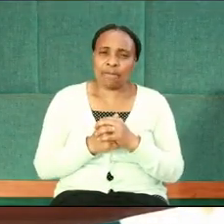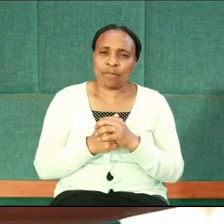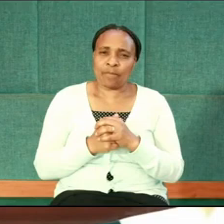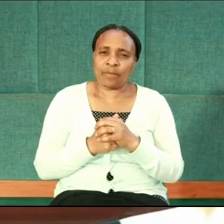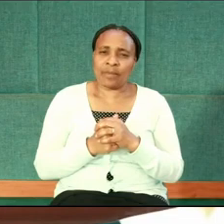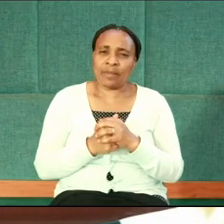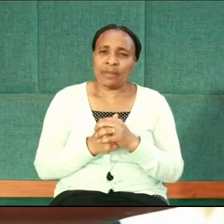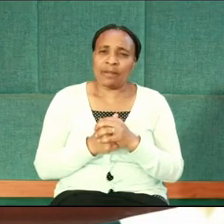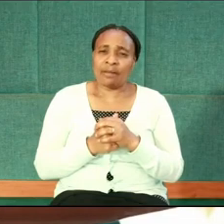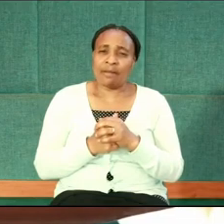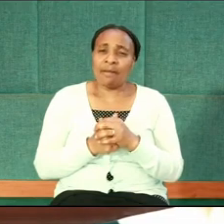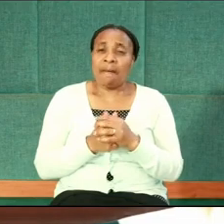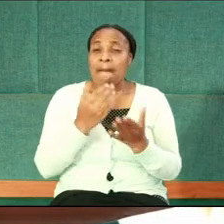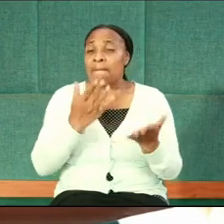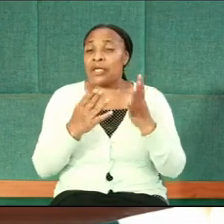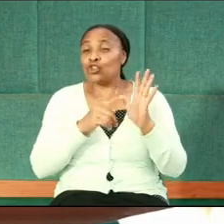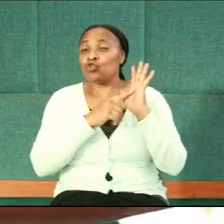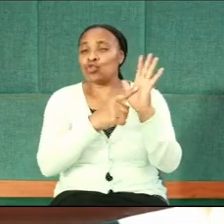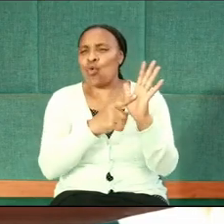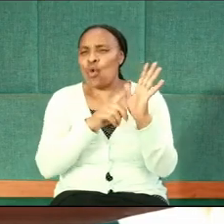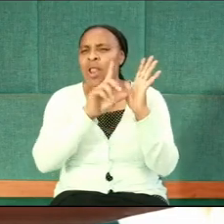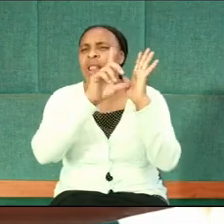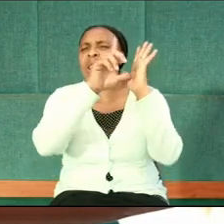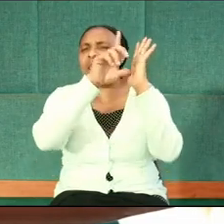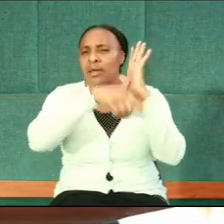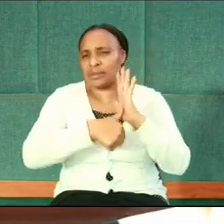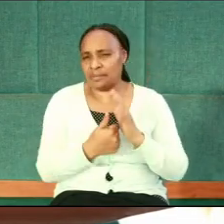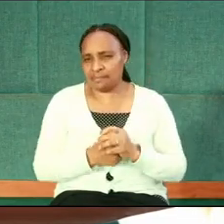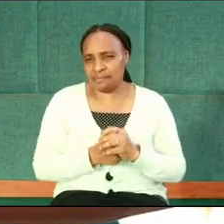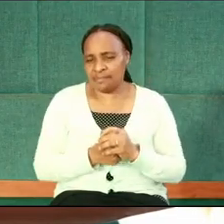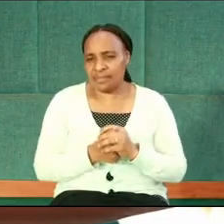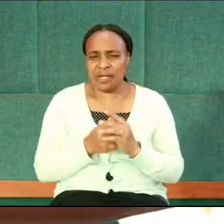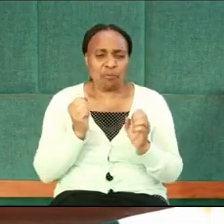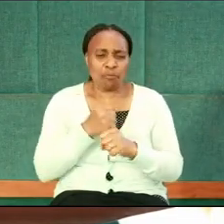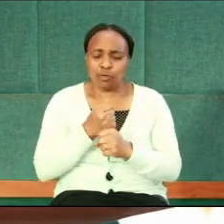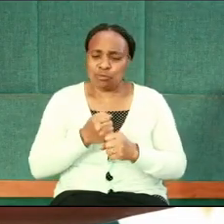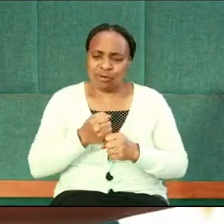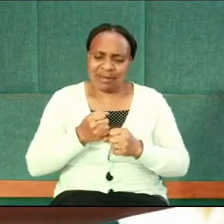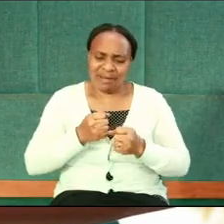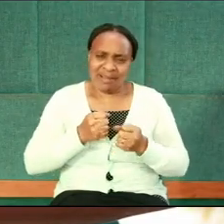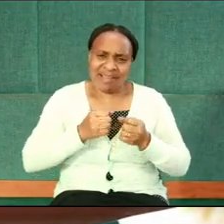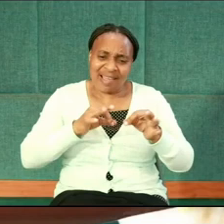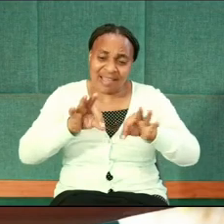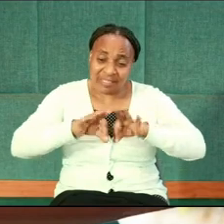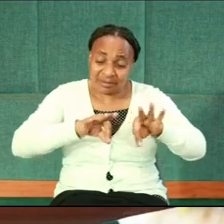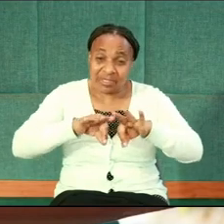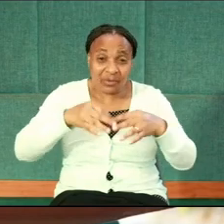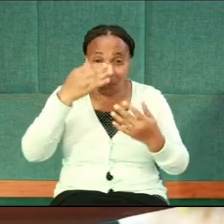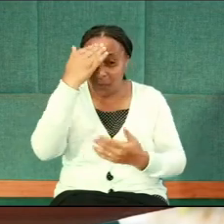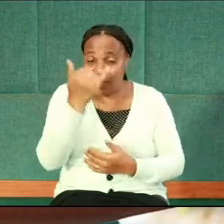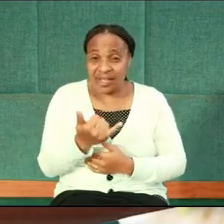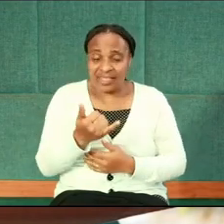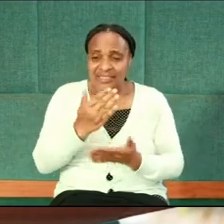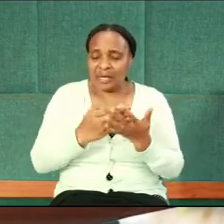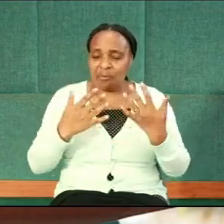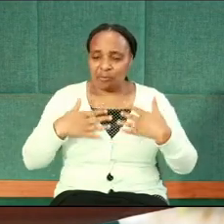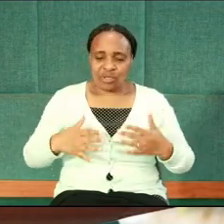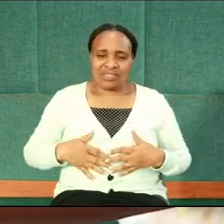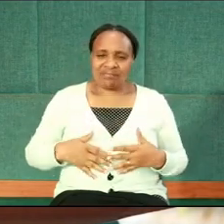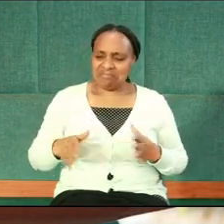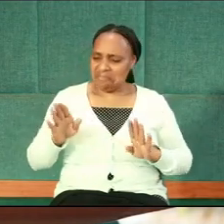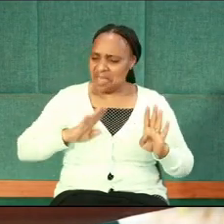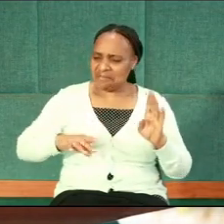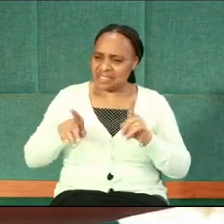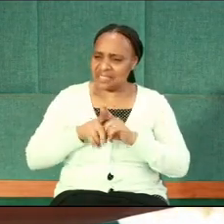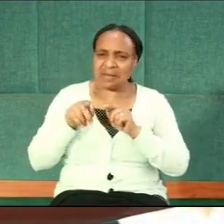may show much, much later, and you may not be able to explain why somebody is behaving like that